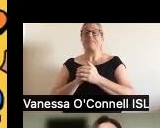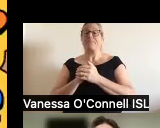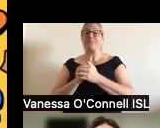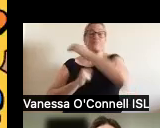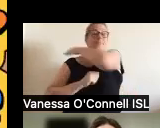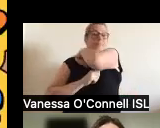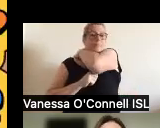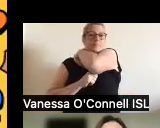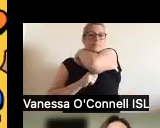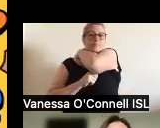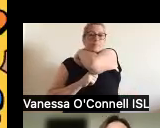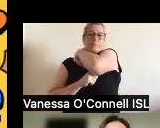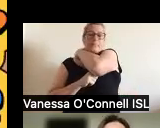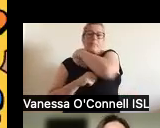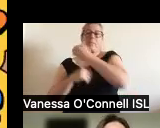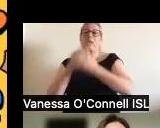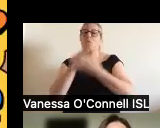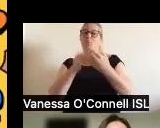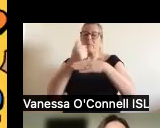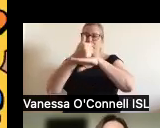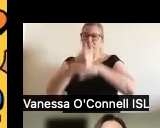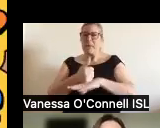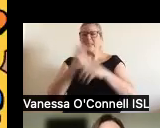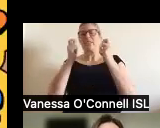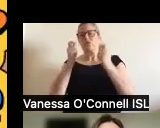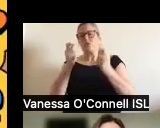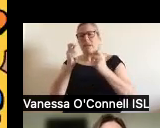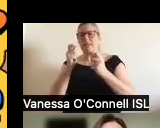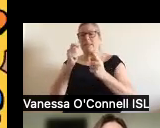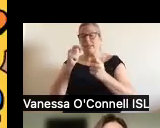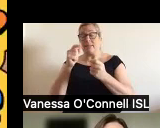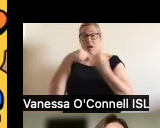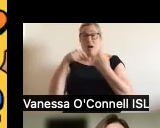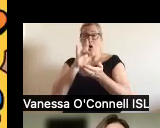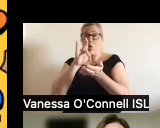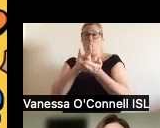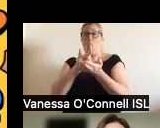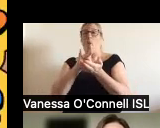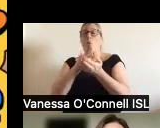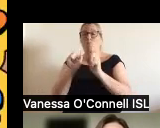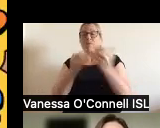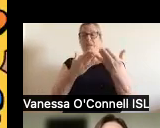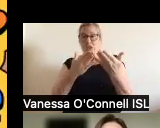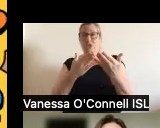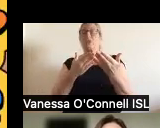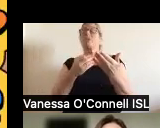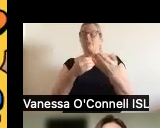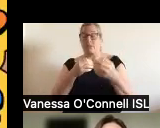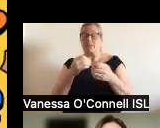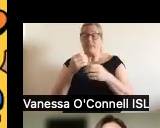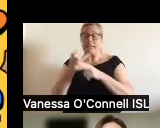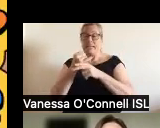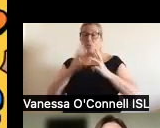So some of the basic training, which is kind of our core provision that we do in Women for Election, is our